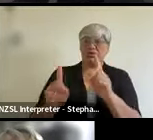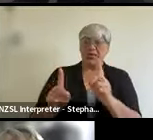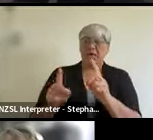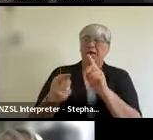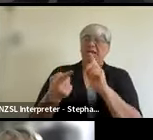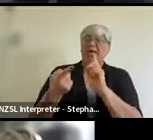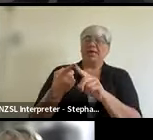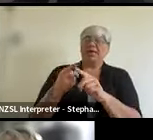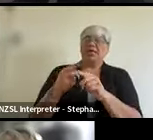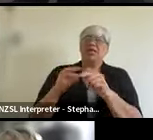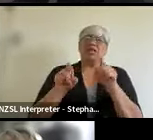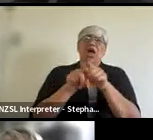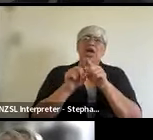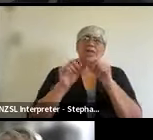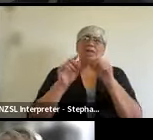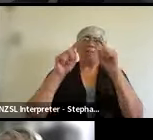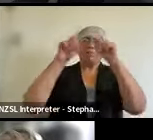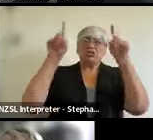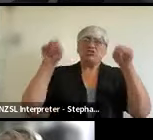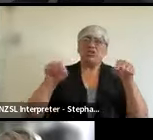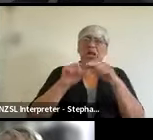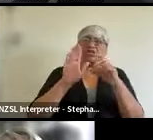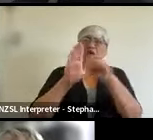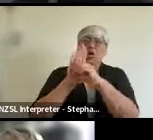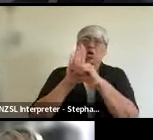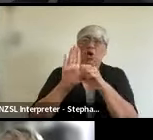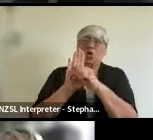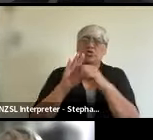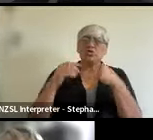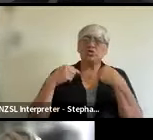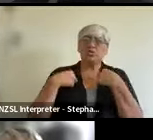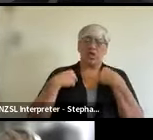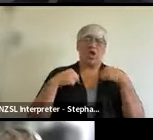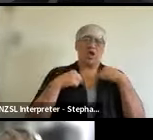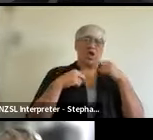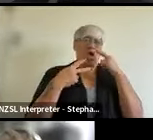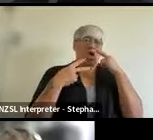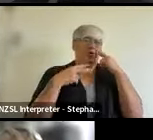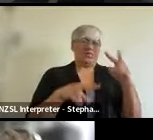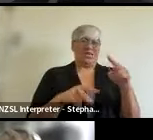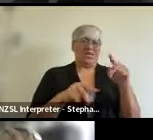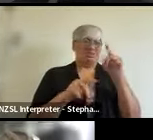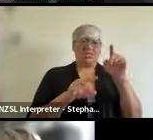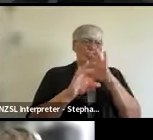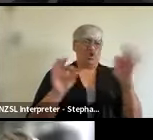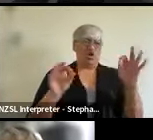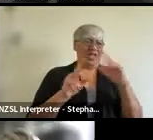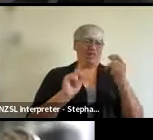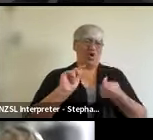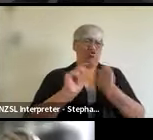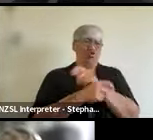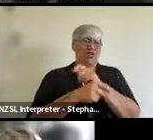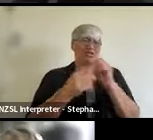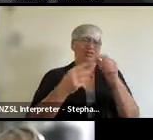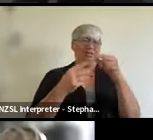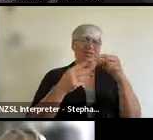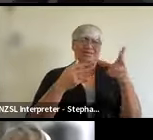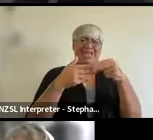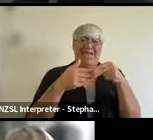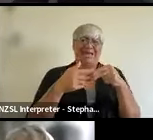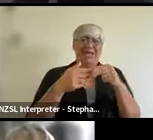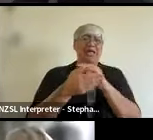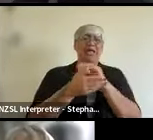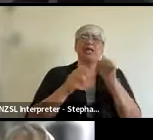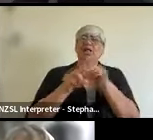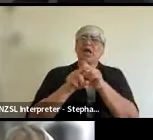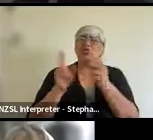the graphics that I am seeing that don't have alt tags are the graphics that